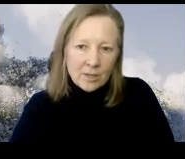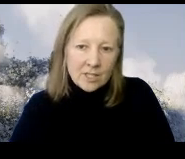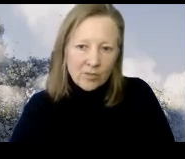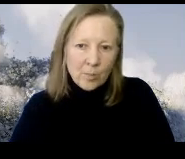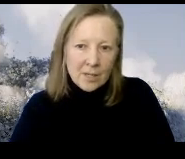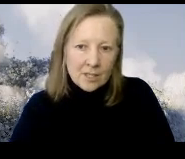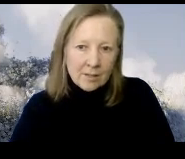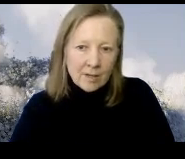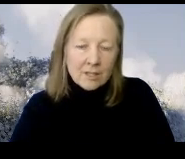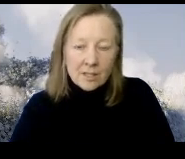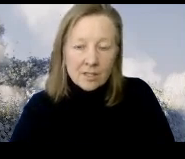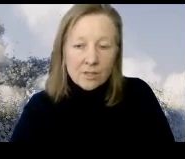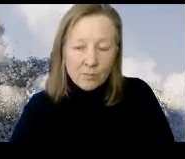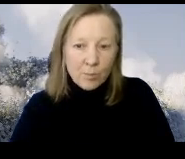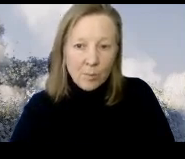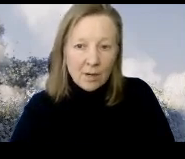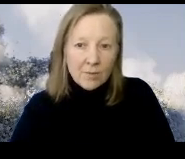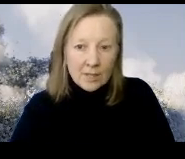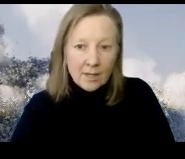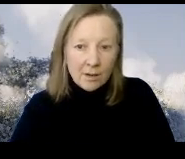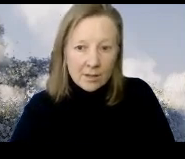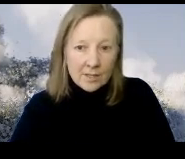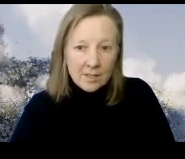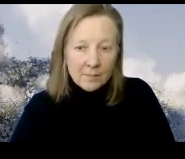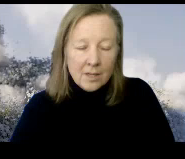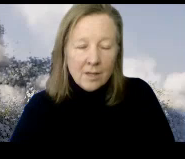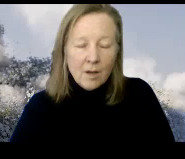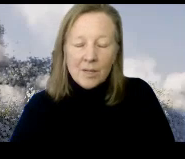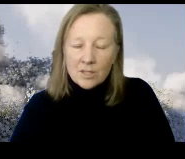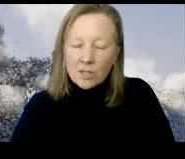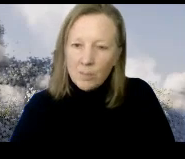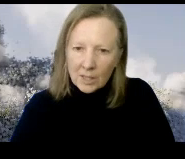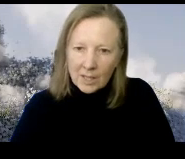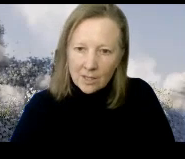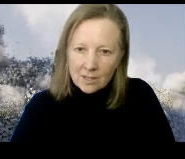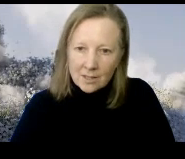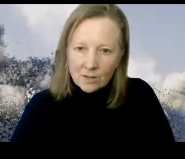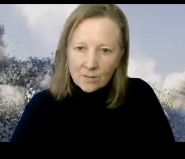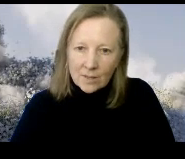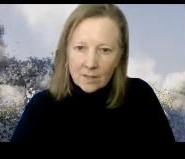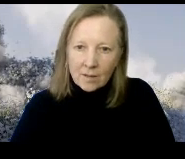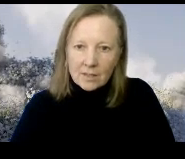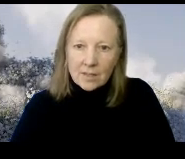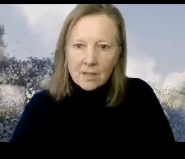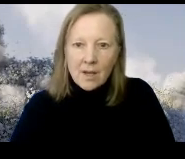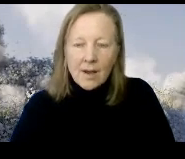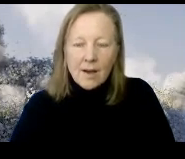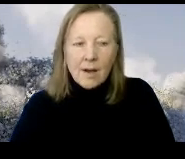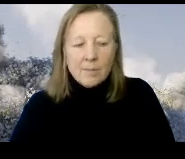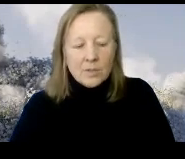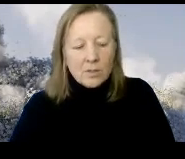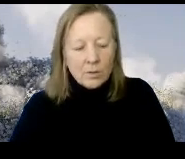communication strategy for patient interaction is to prepare for the NAC OSCE, but it's the communication skills for the NAC